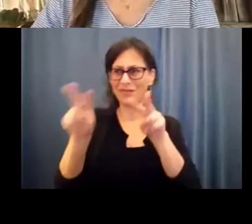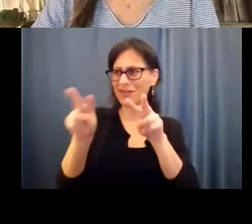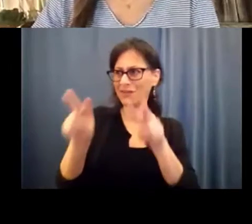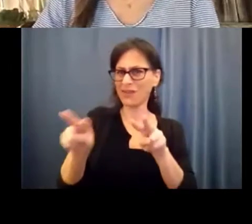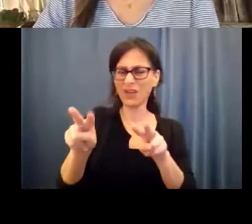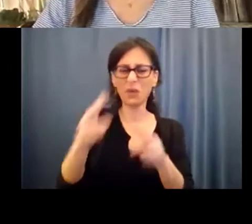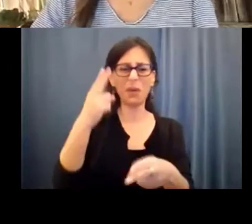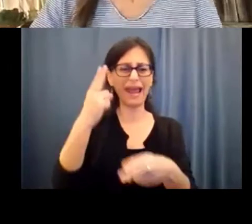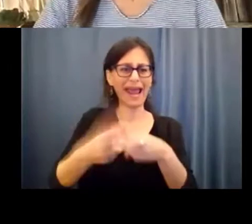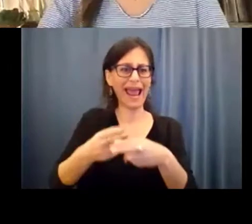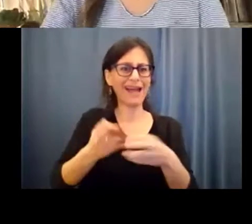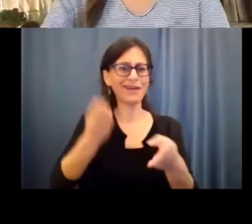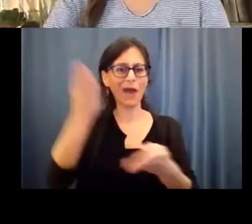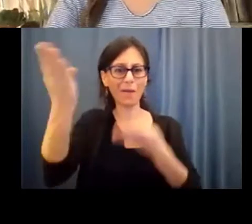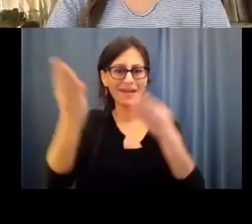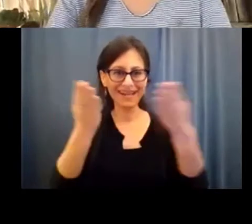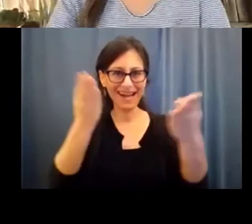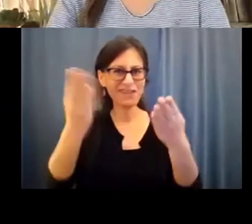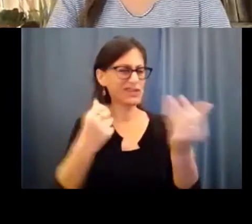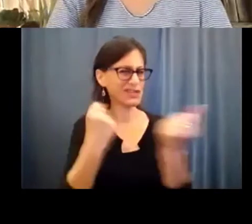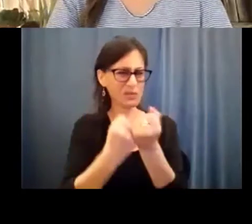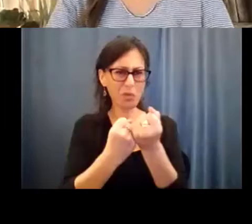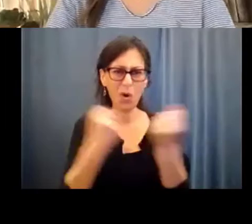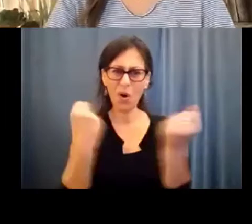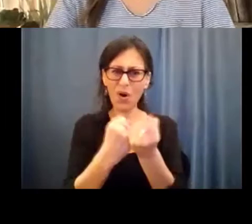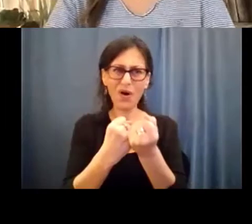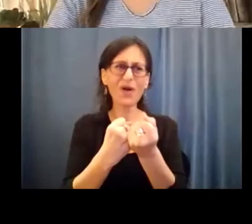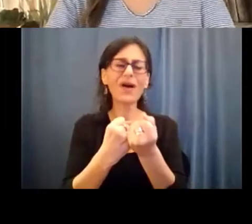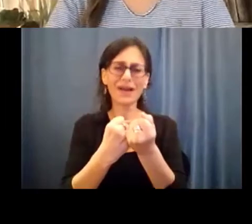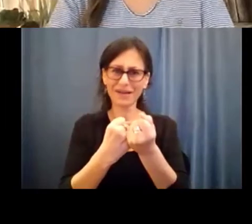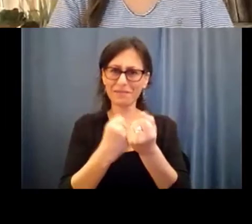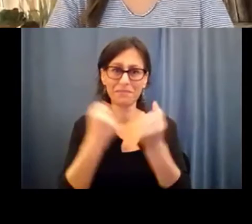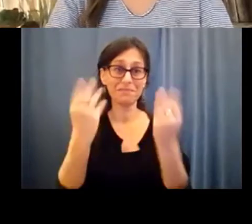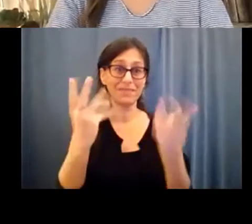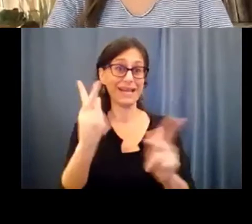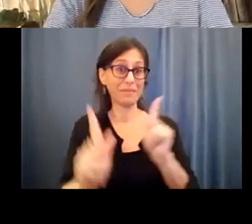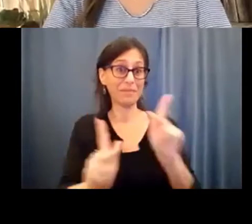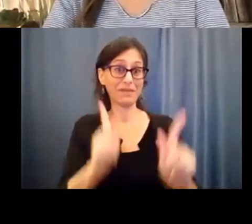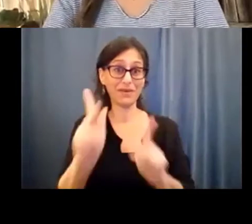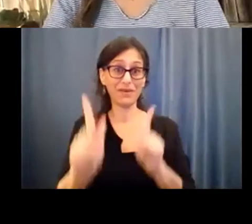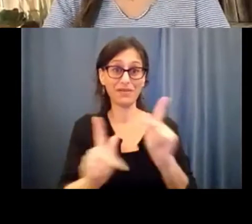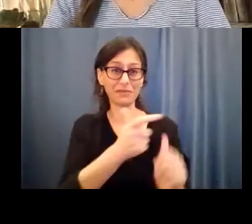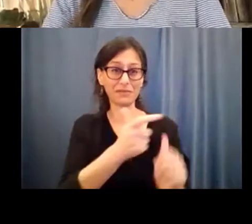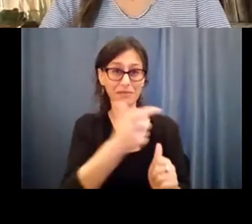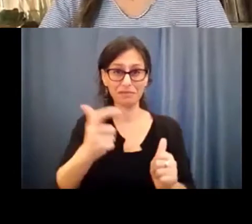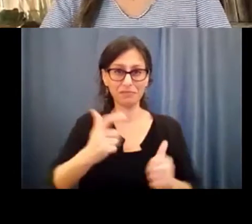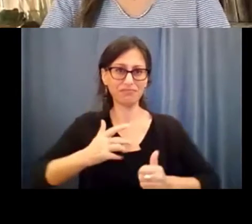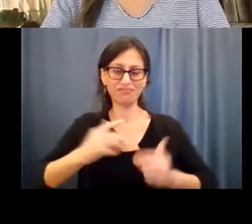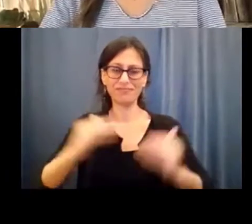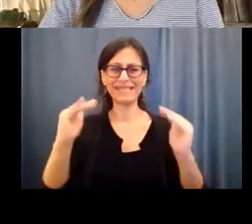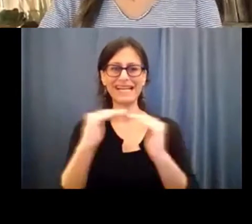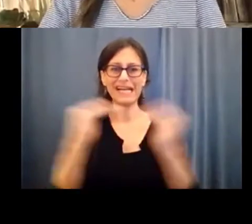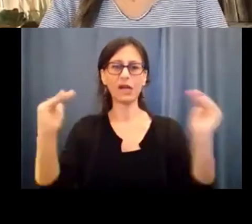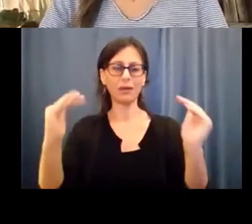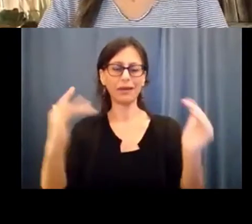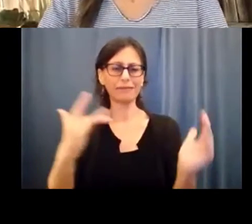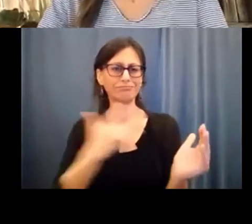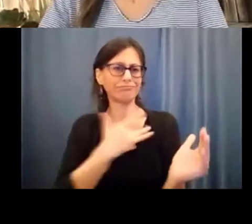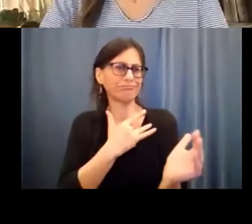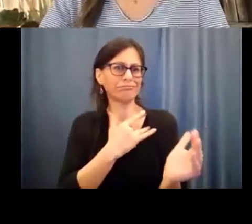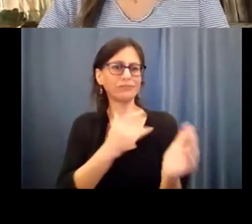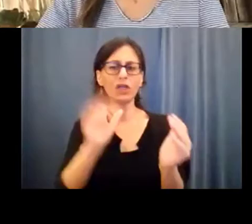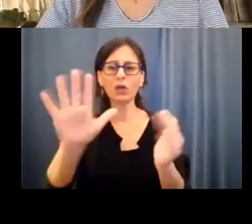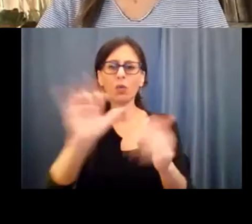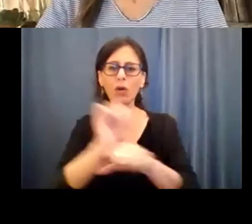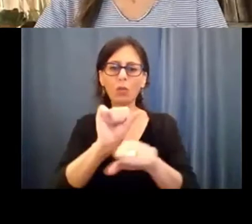the nominations and how much support it's getting, that many people have been equally just as touched by